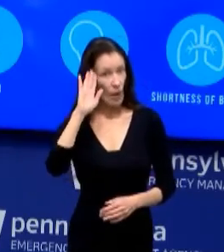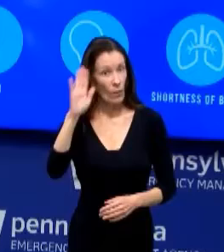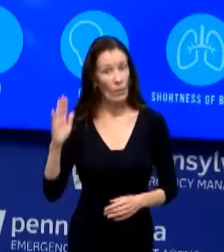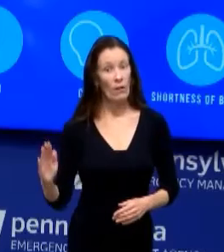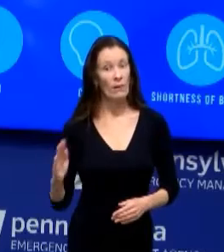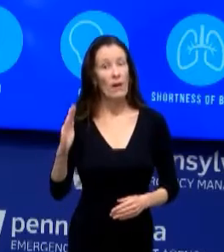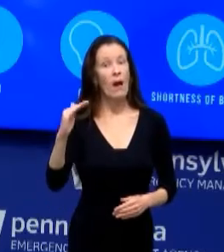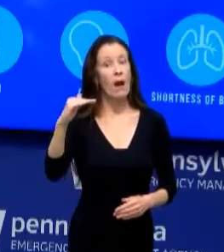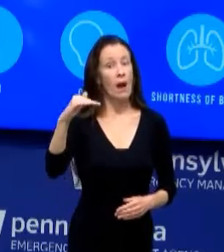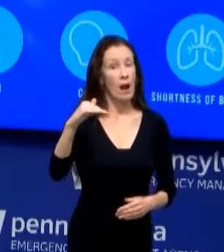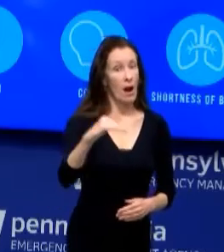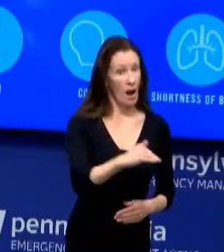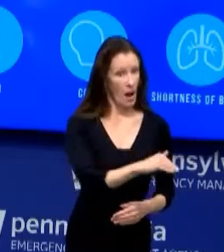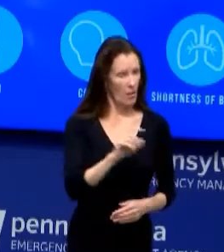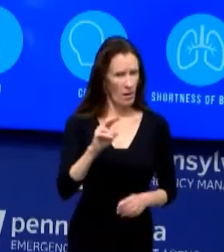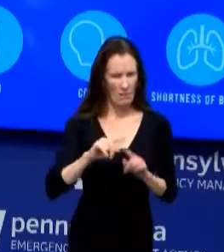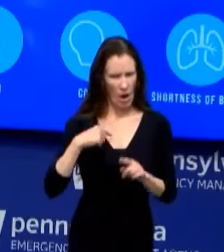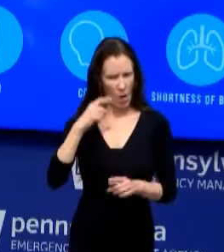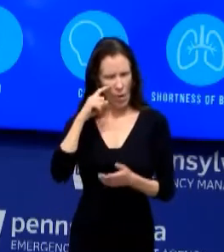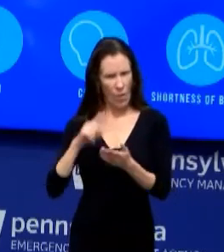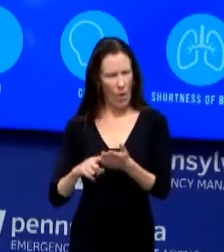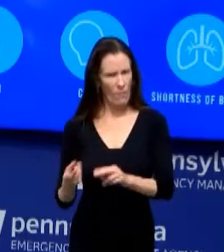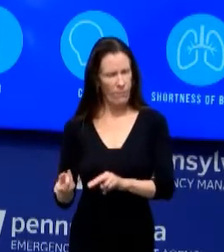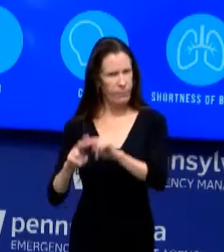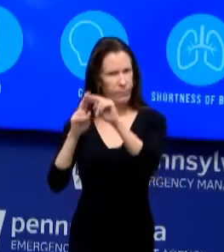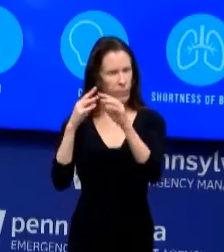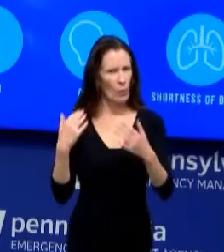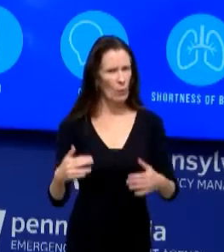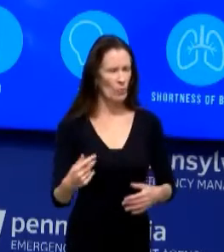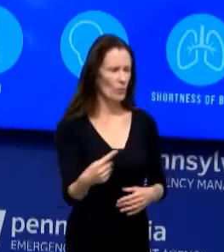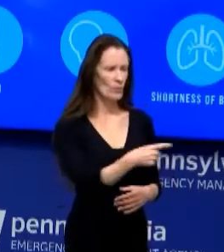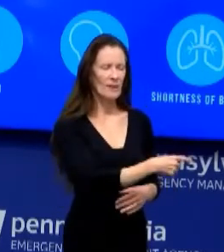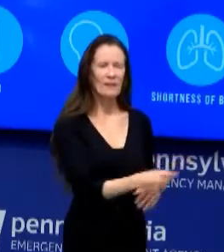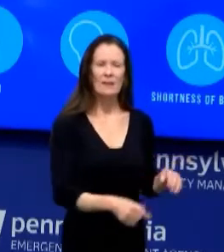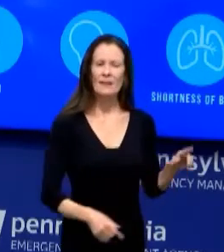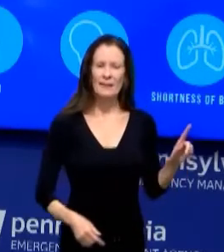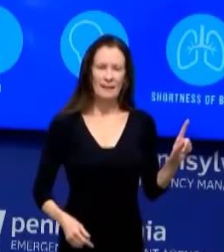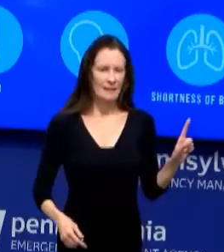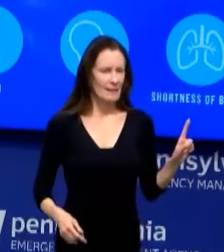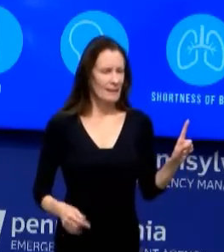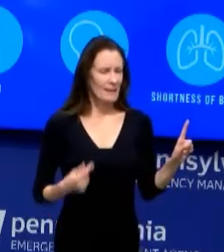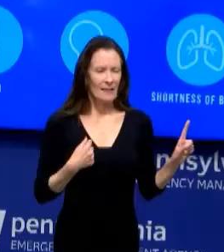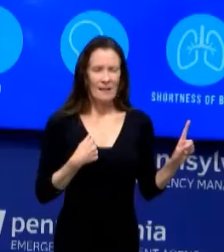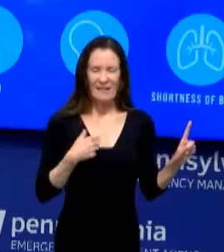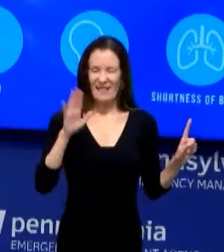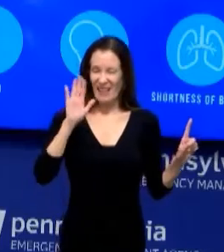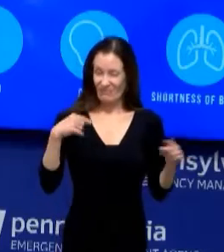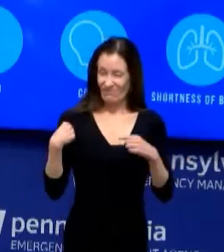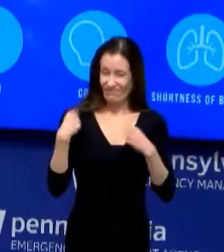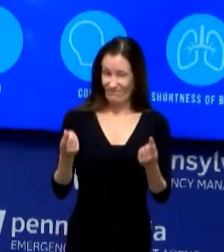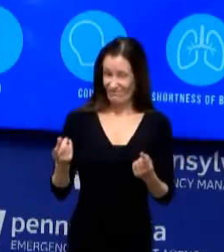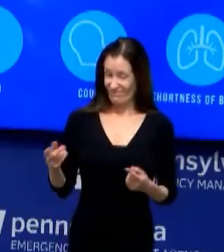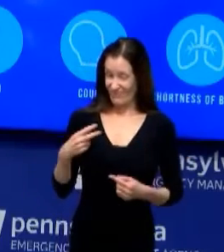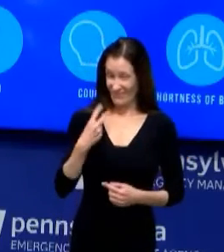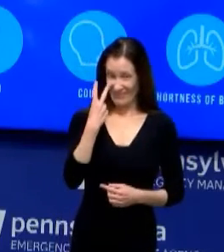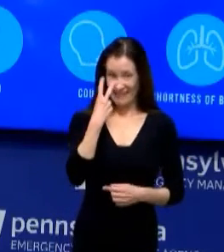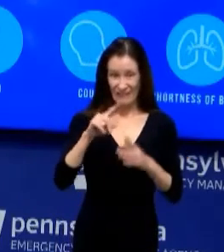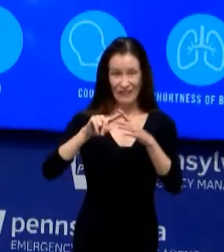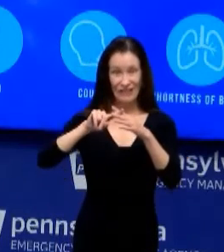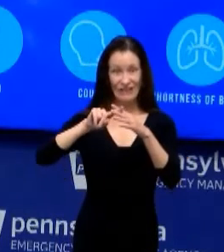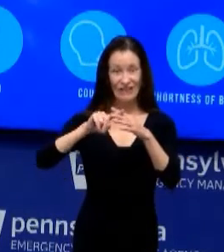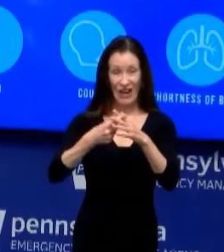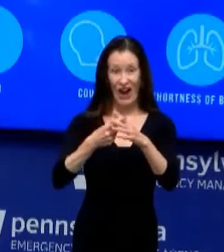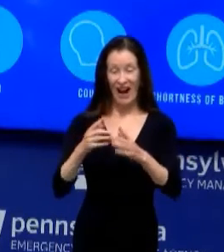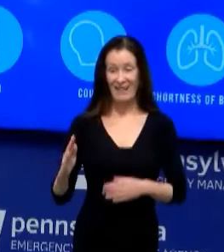have show continued growth of new cases in Pennsylvania, particularly in the southeast